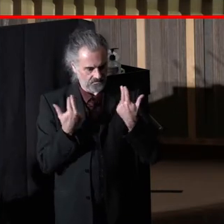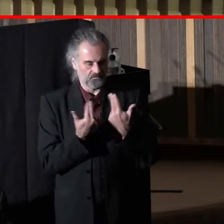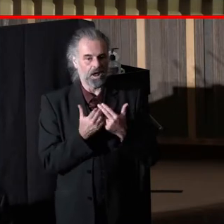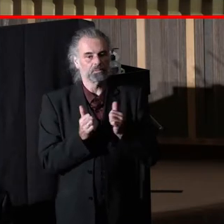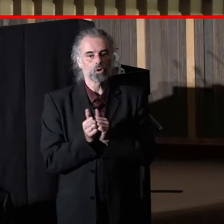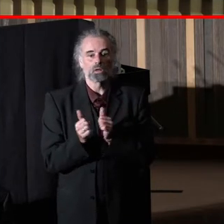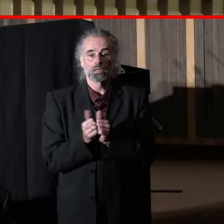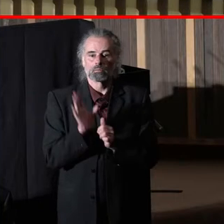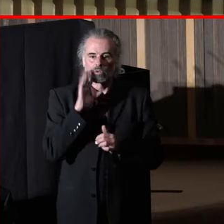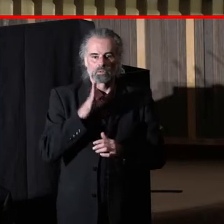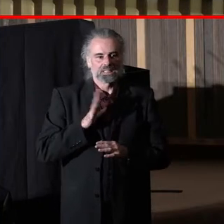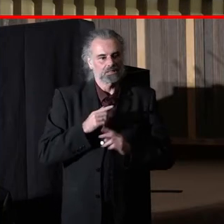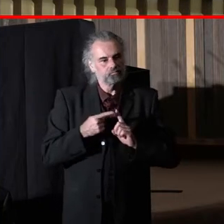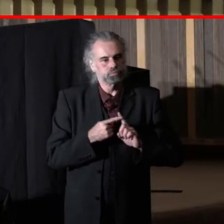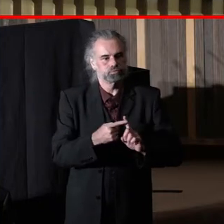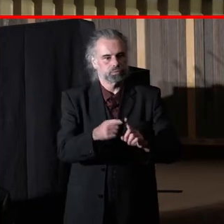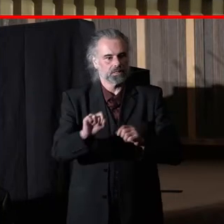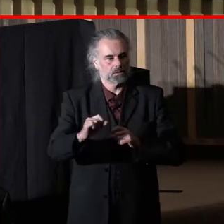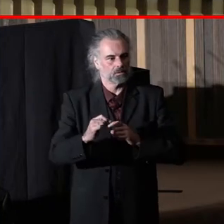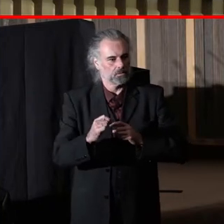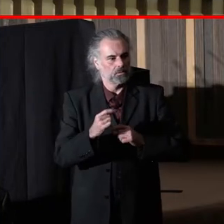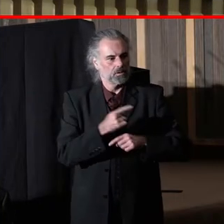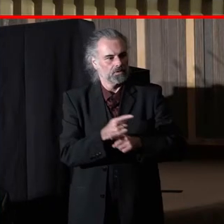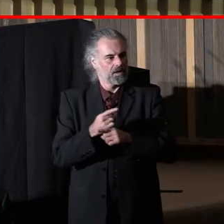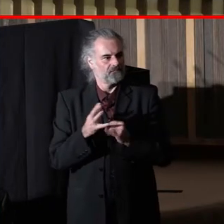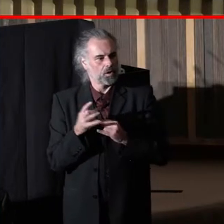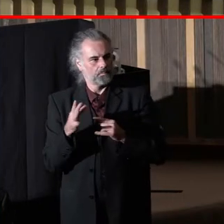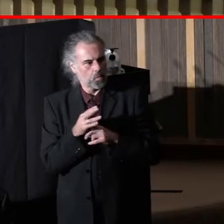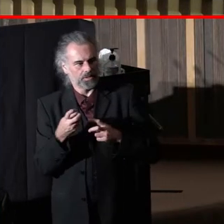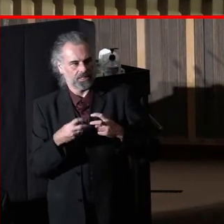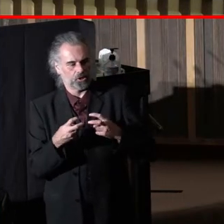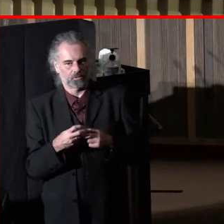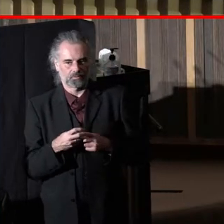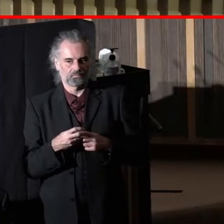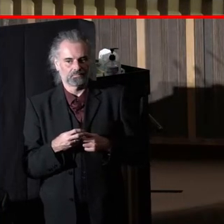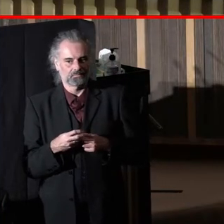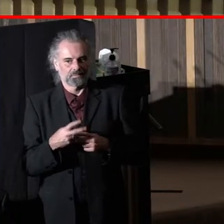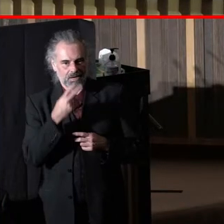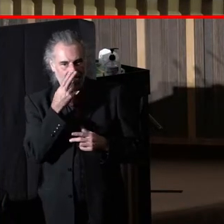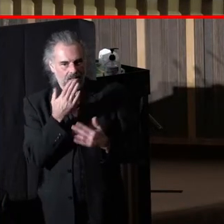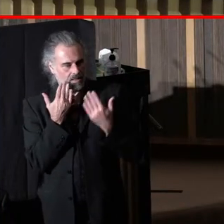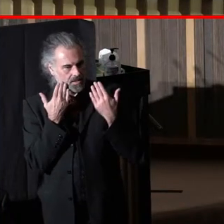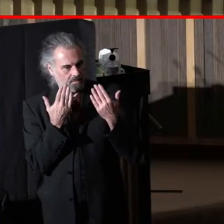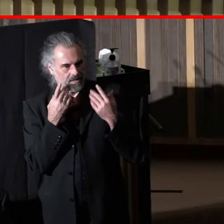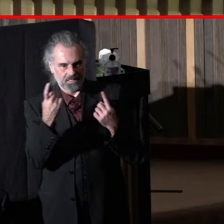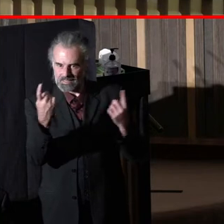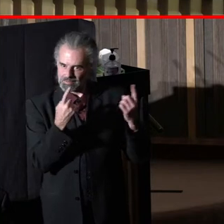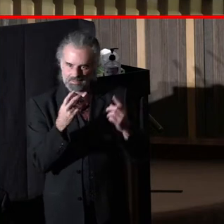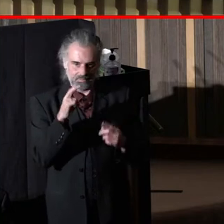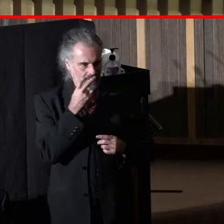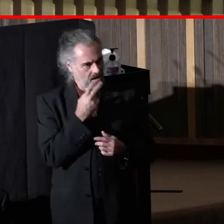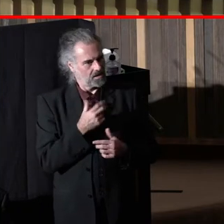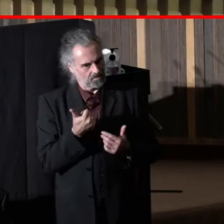because we need to keep this conversation going, a really important issue that's been tackled tonight. So thank you for